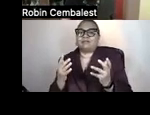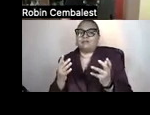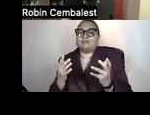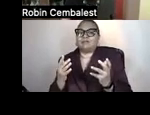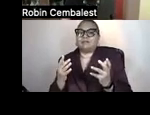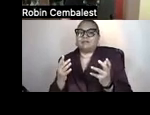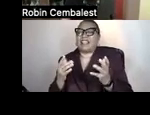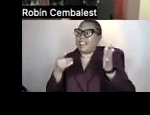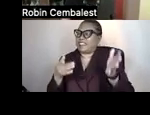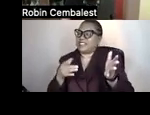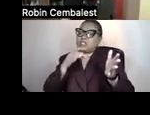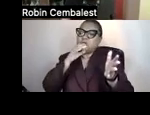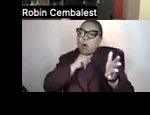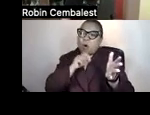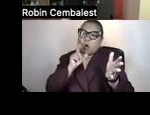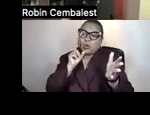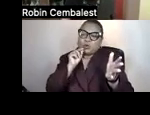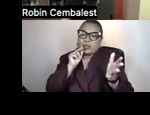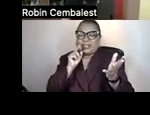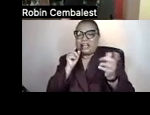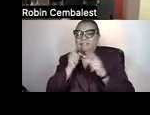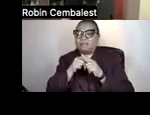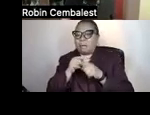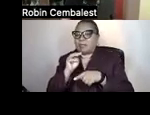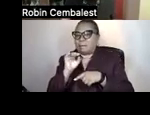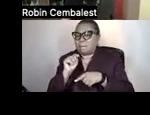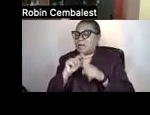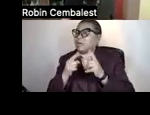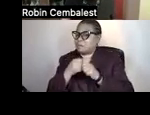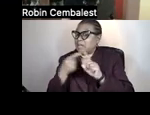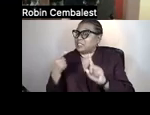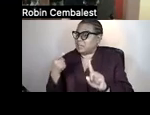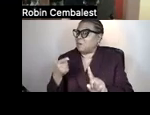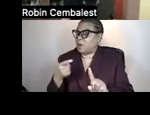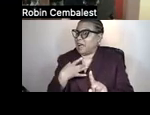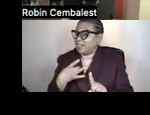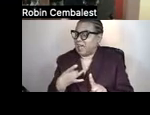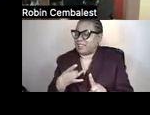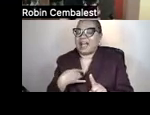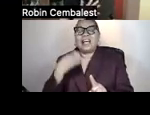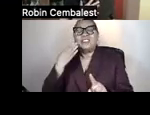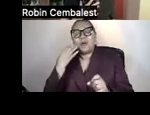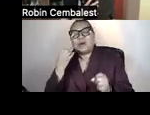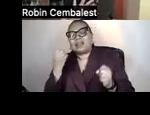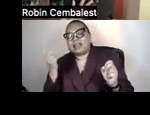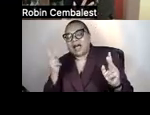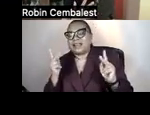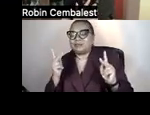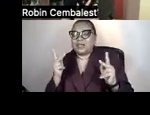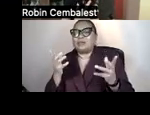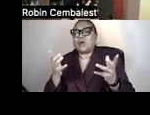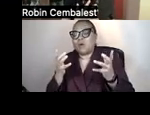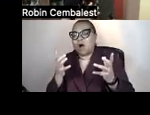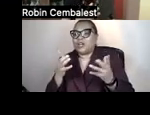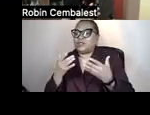This is an old tweet from the Met, but it makes a point that I like. Now, I know a lot of people want